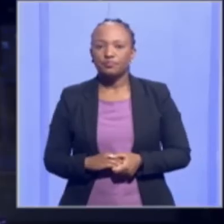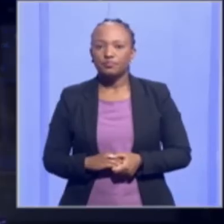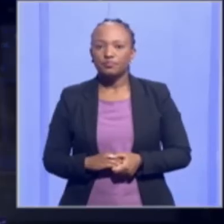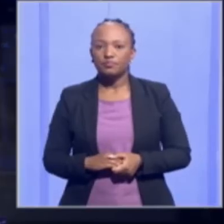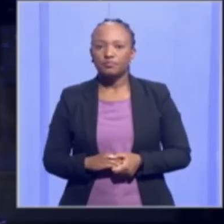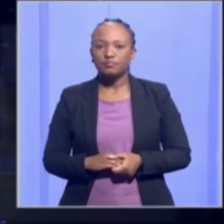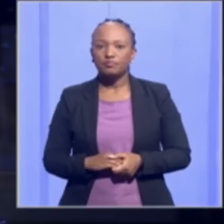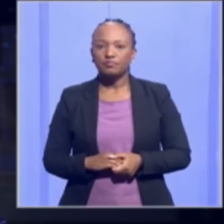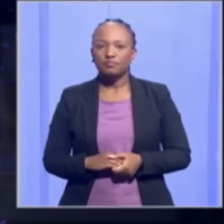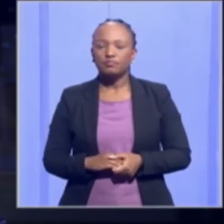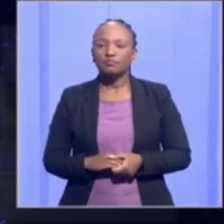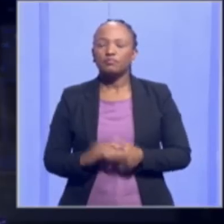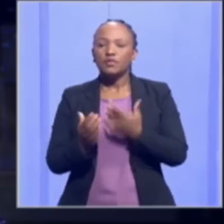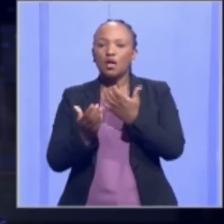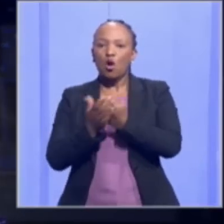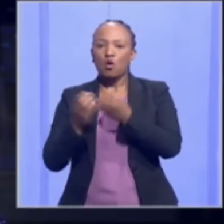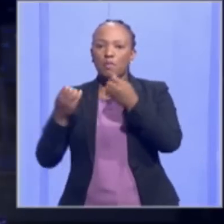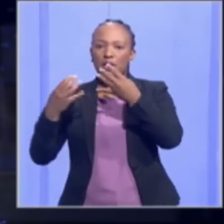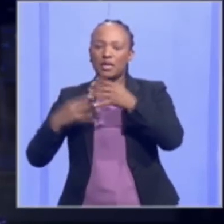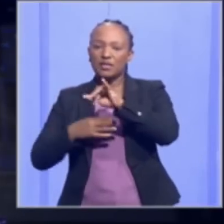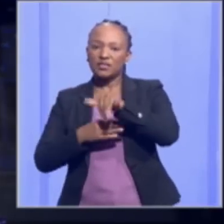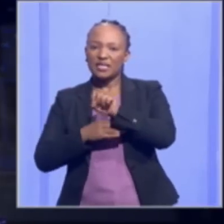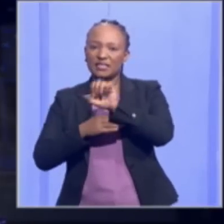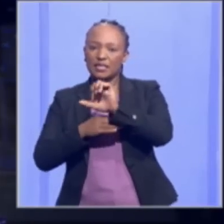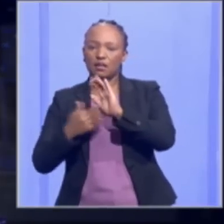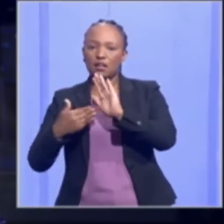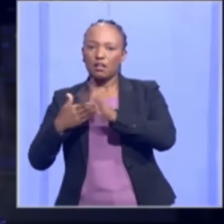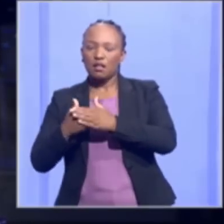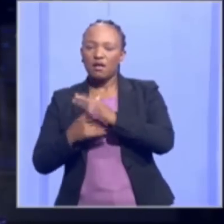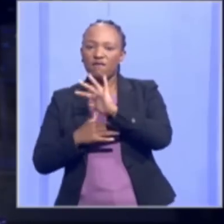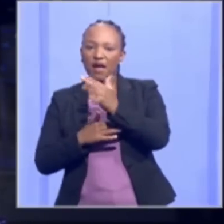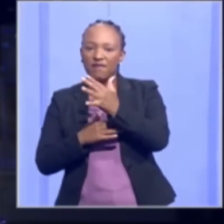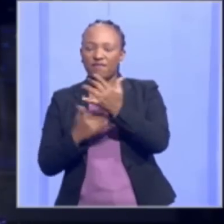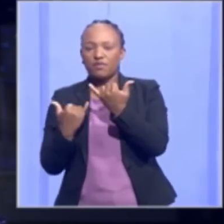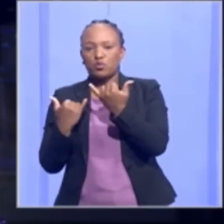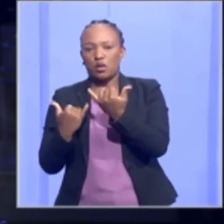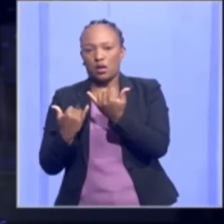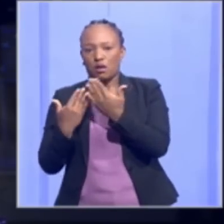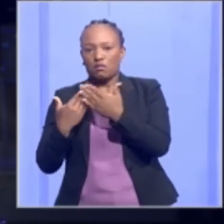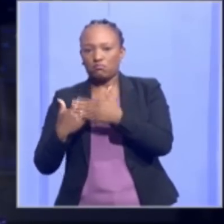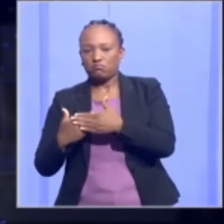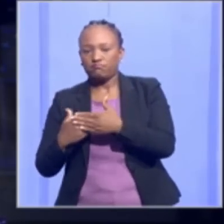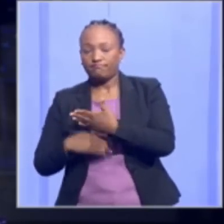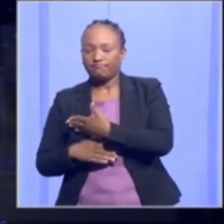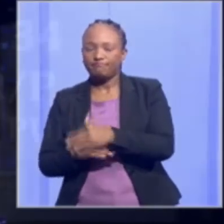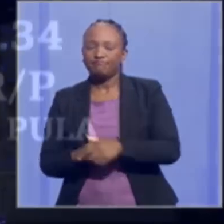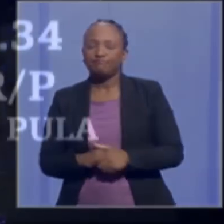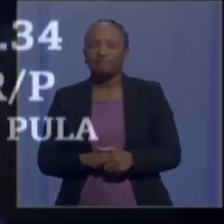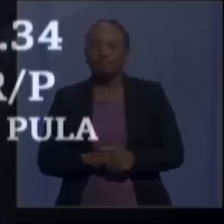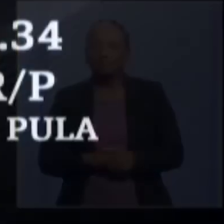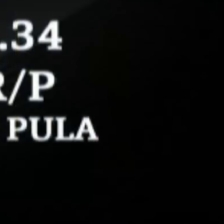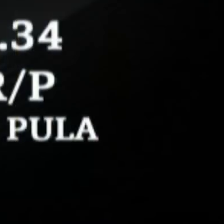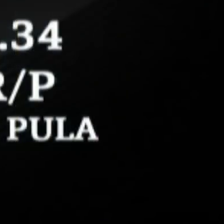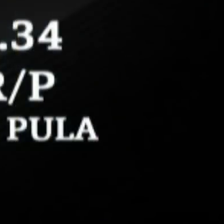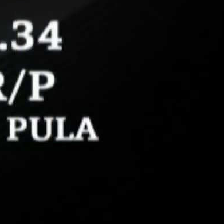Jwale ha re lekole hore mebaraka e sebeditse jwang ha JSE e kwalwa horeng ya bohlano.